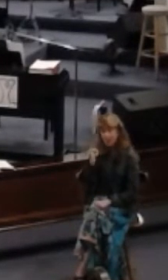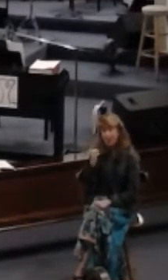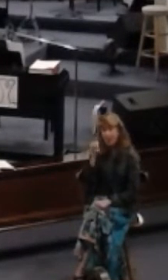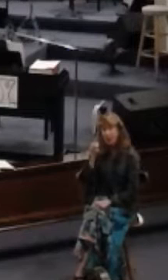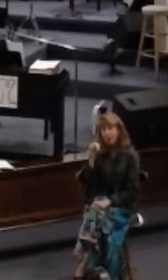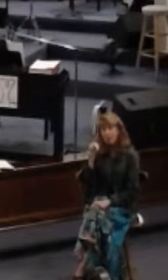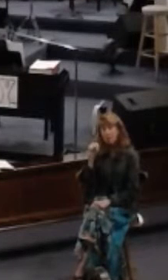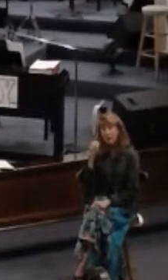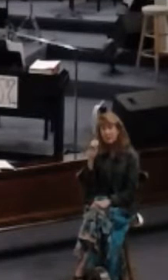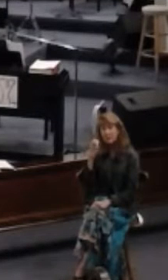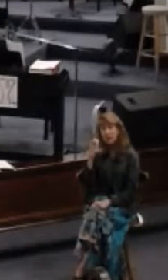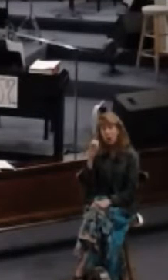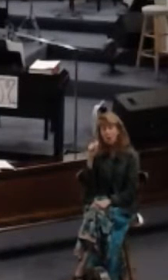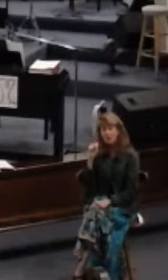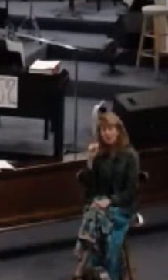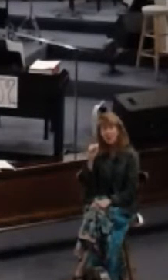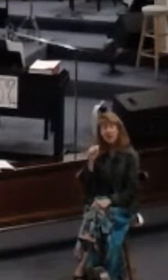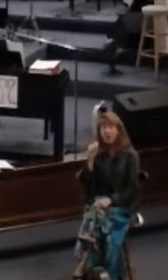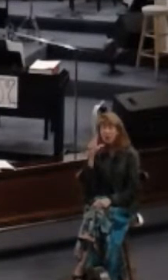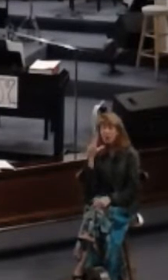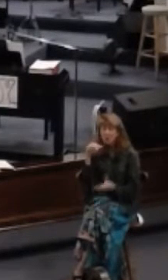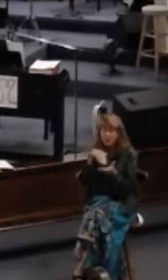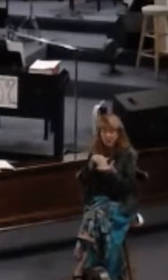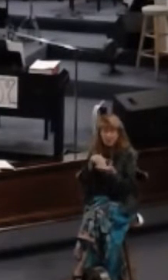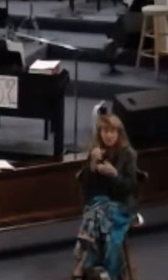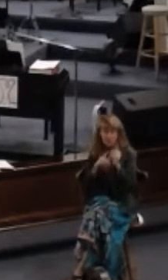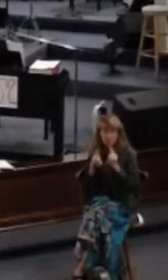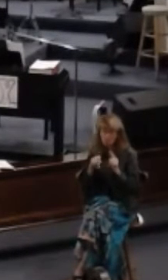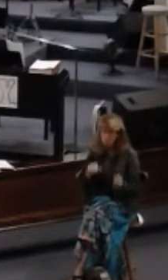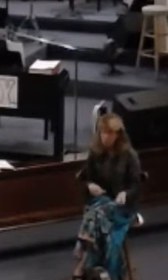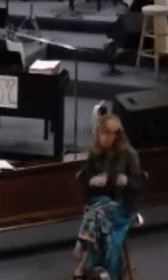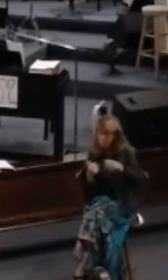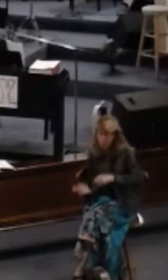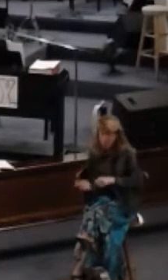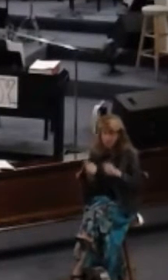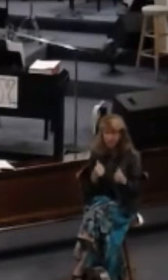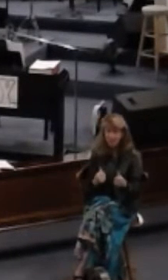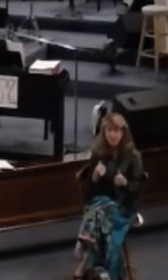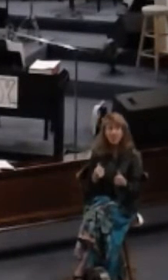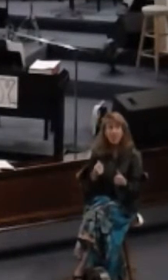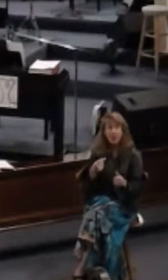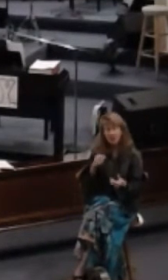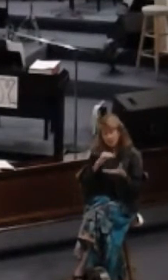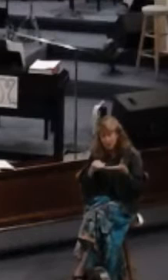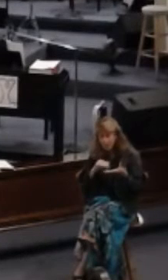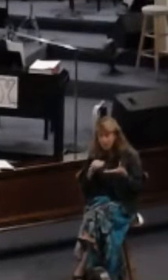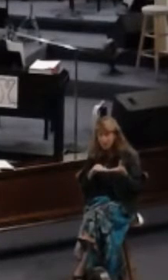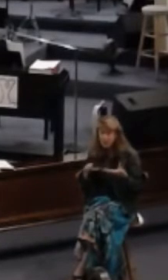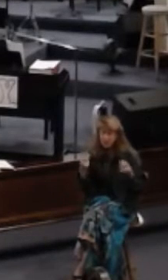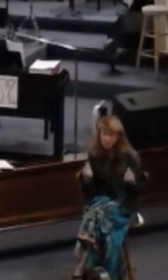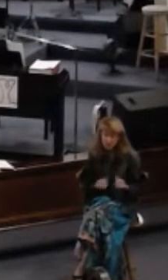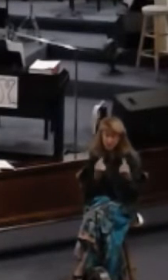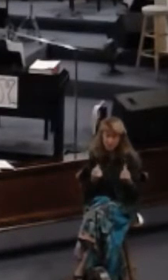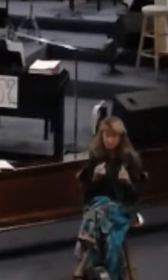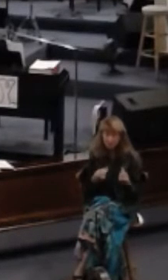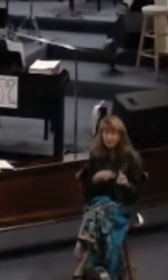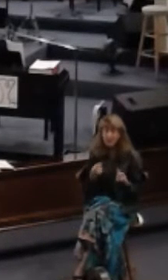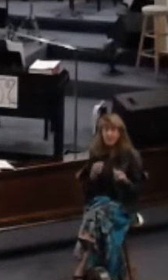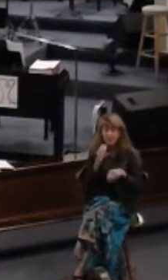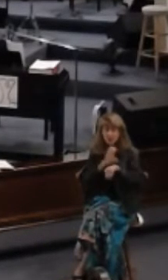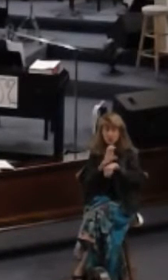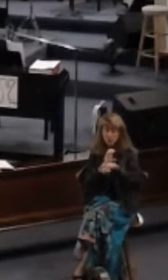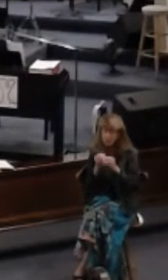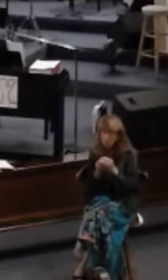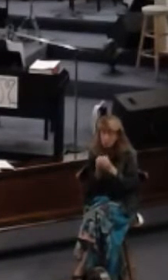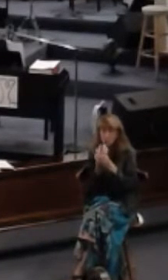Jews repented of their sins and were baptized into Christ for the forgiveness of their sins. And then over the next few days, the church grew